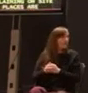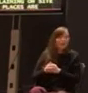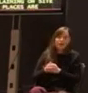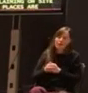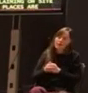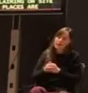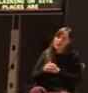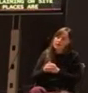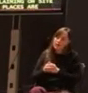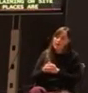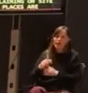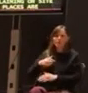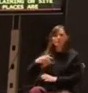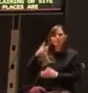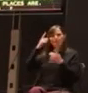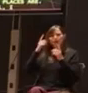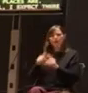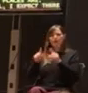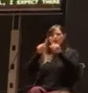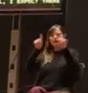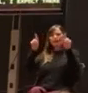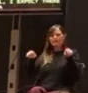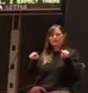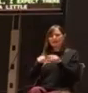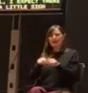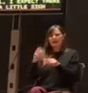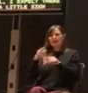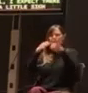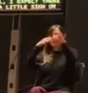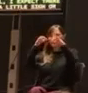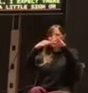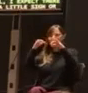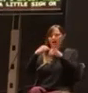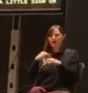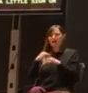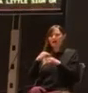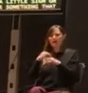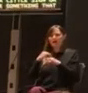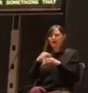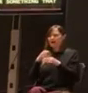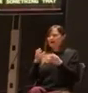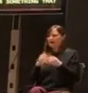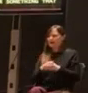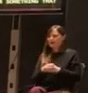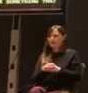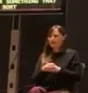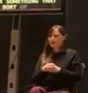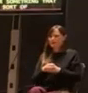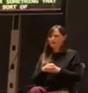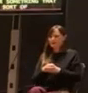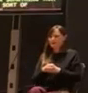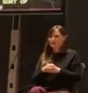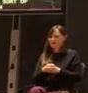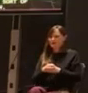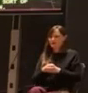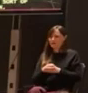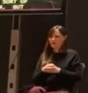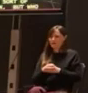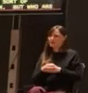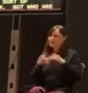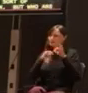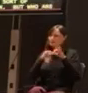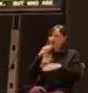should be a little sign or a plaque or something that gives some sort of description about who are these